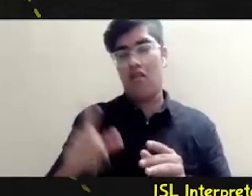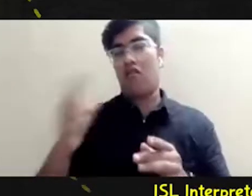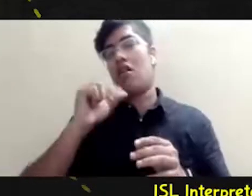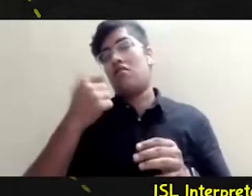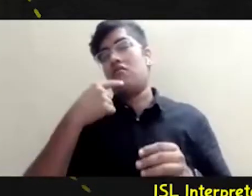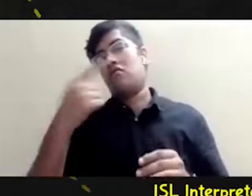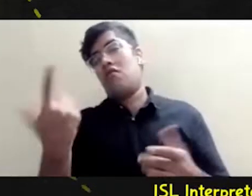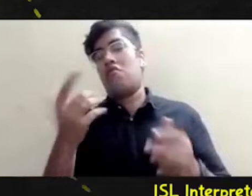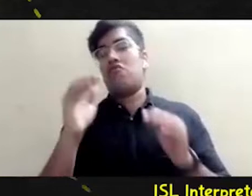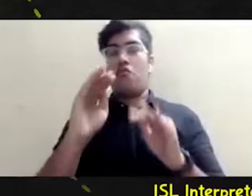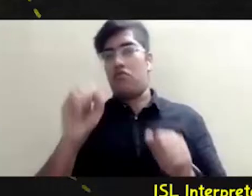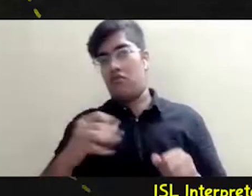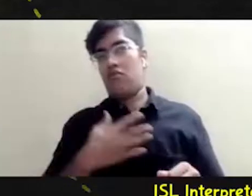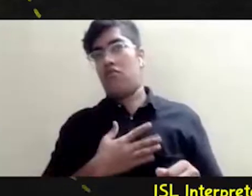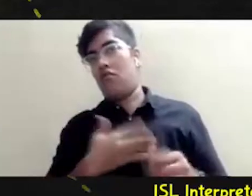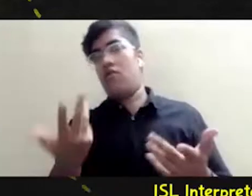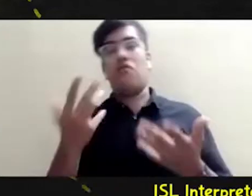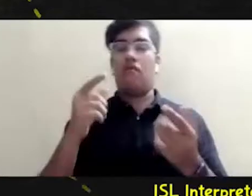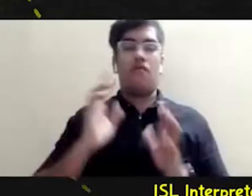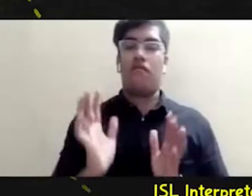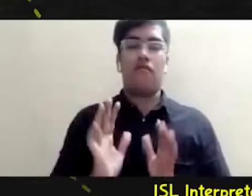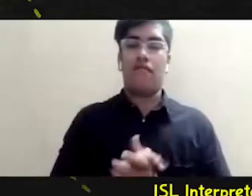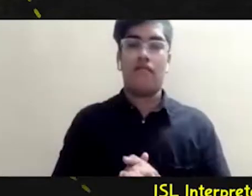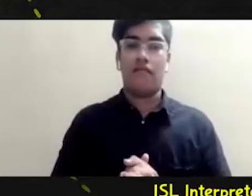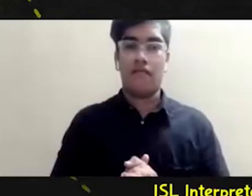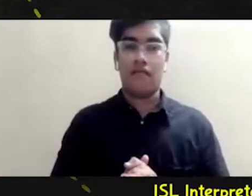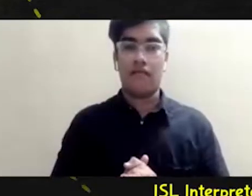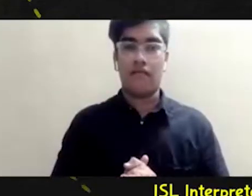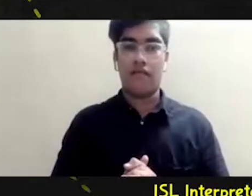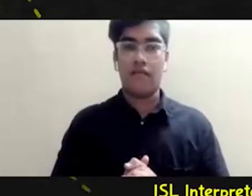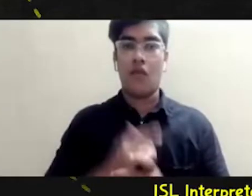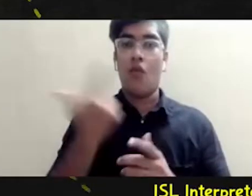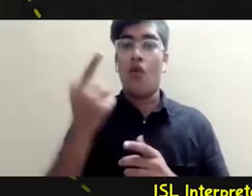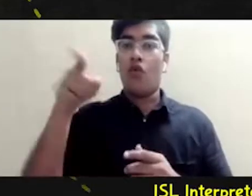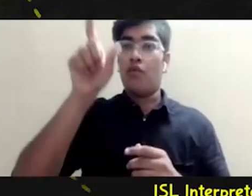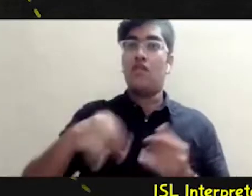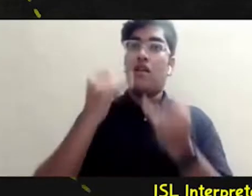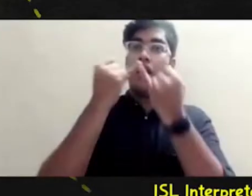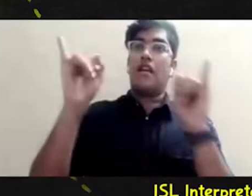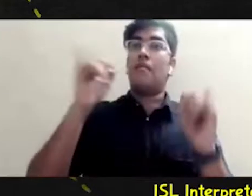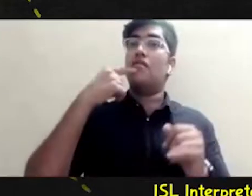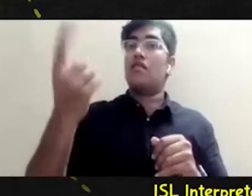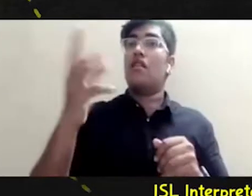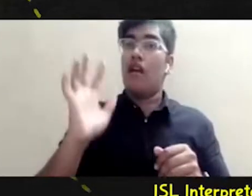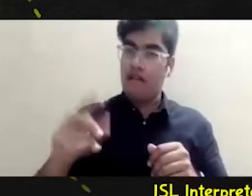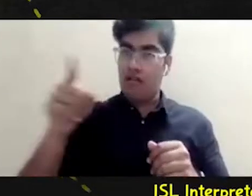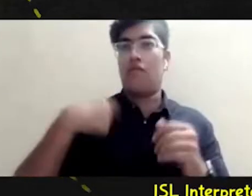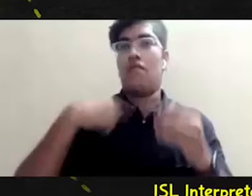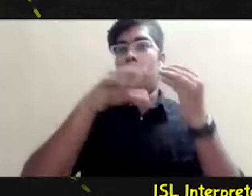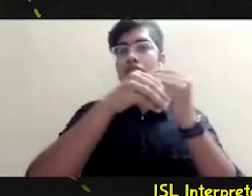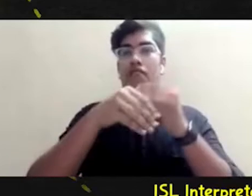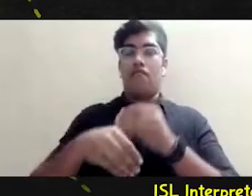exactly what you want to hear. So we said anything in the public domain that you have said independently will be catalogued over here. Right.